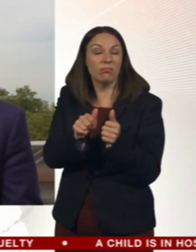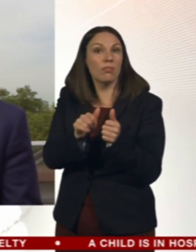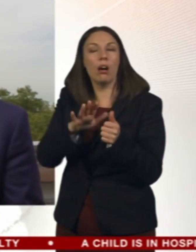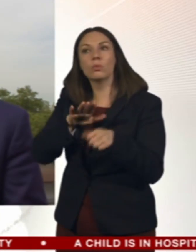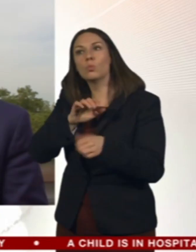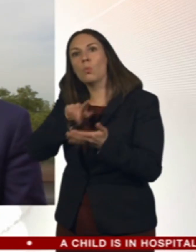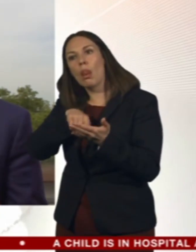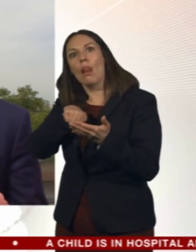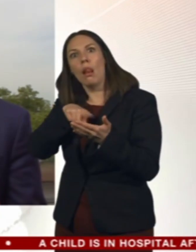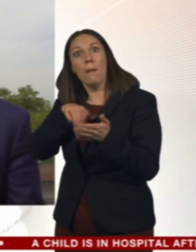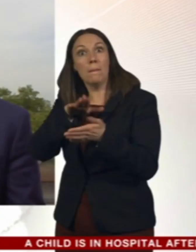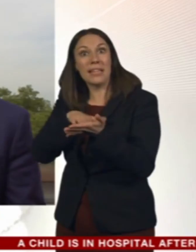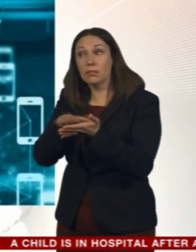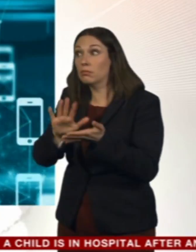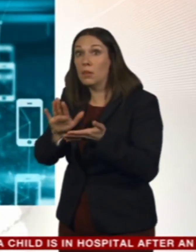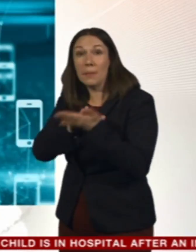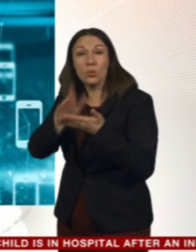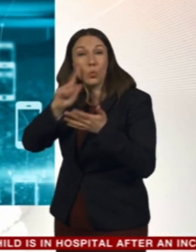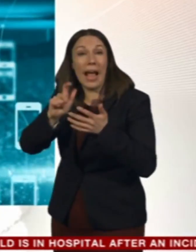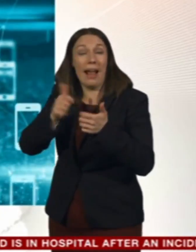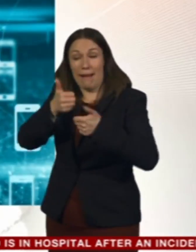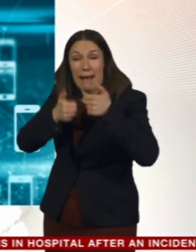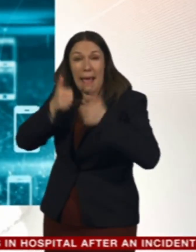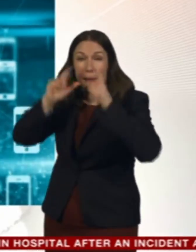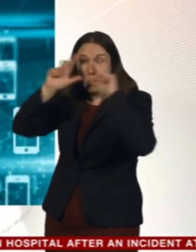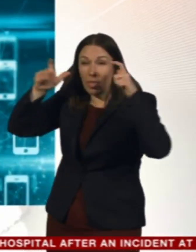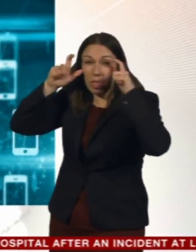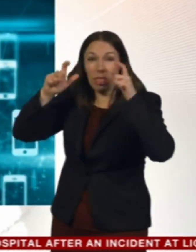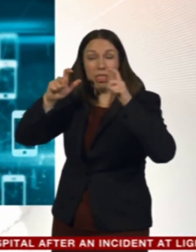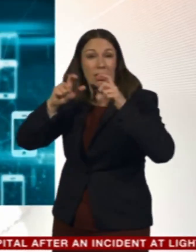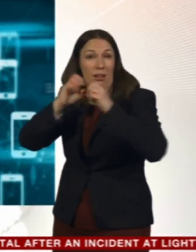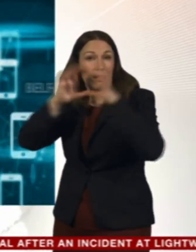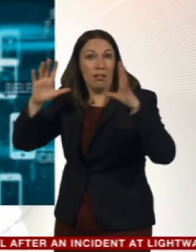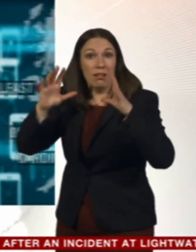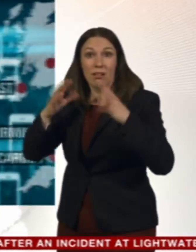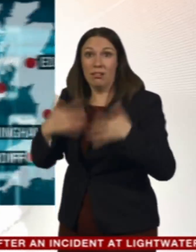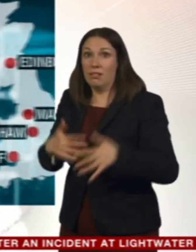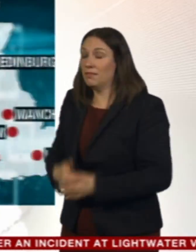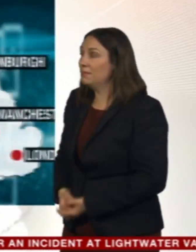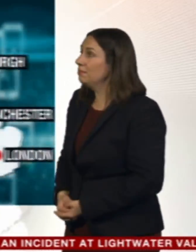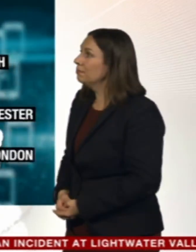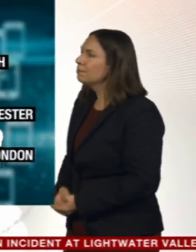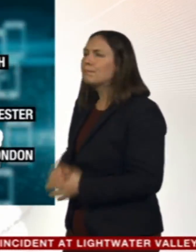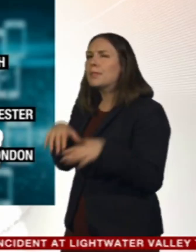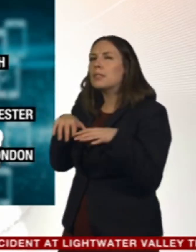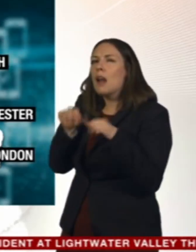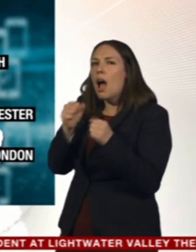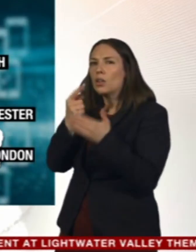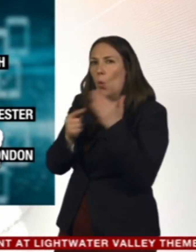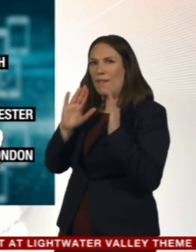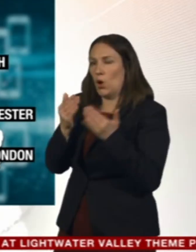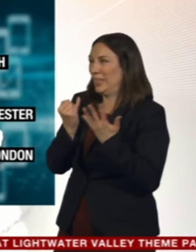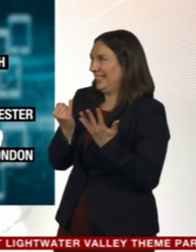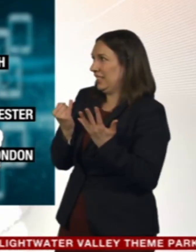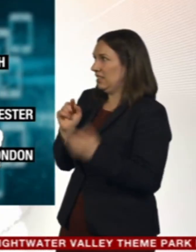multiplayer gaming in augmented reality. At first, EE is just switching on the network in 6 cities across the UK.